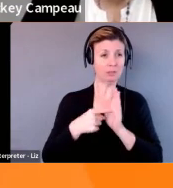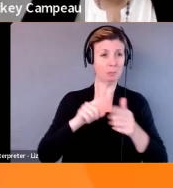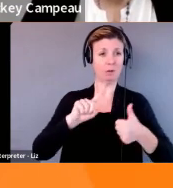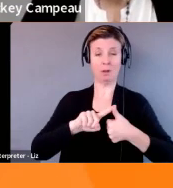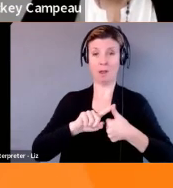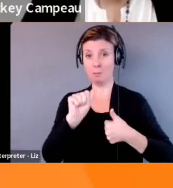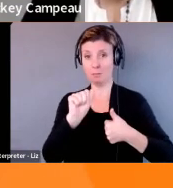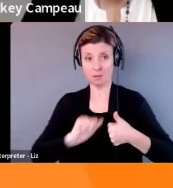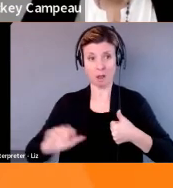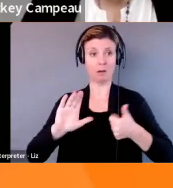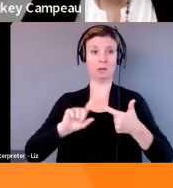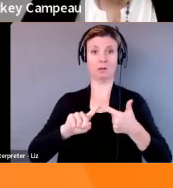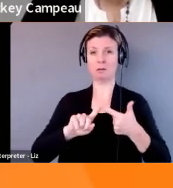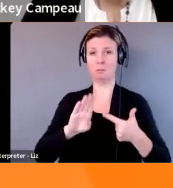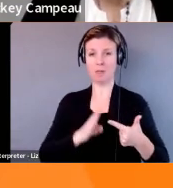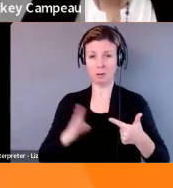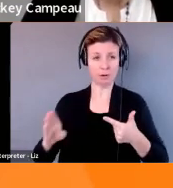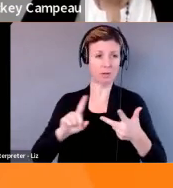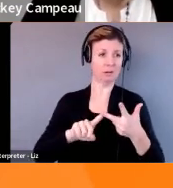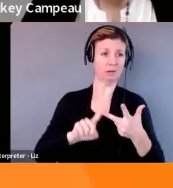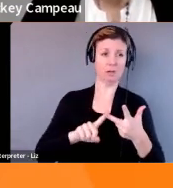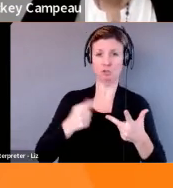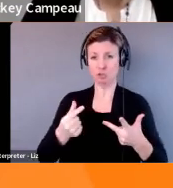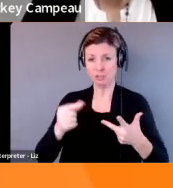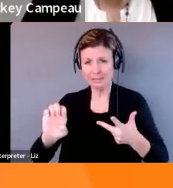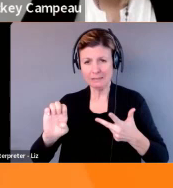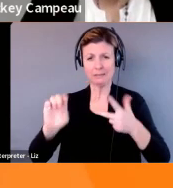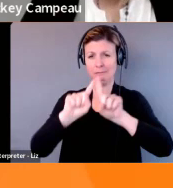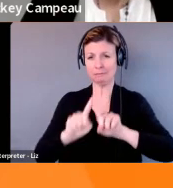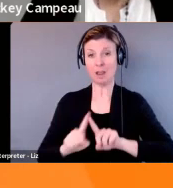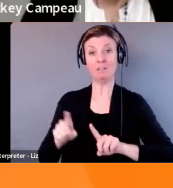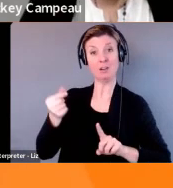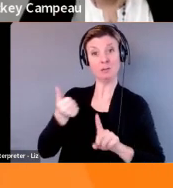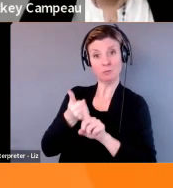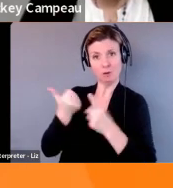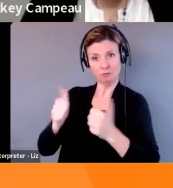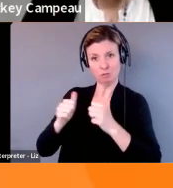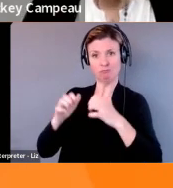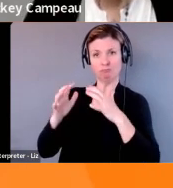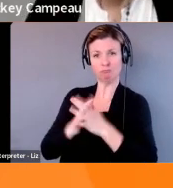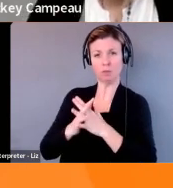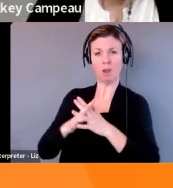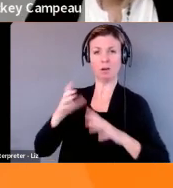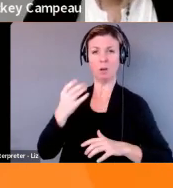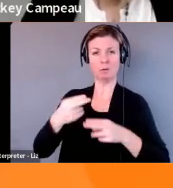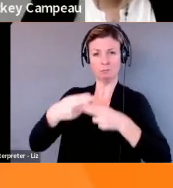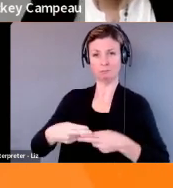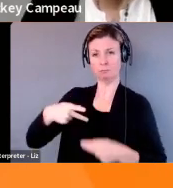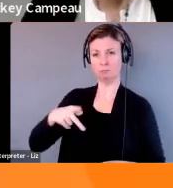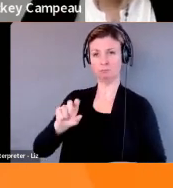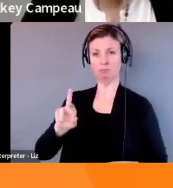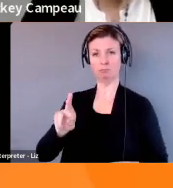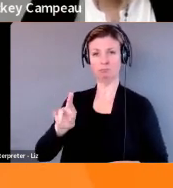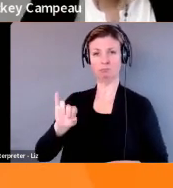senior management roles at both BlackBerry and Amazon, he founded Prismatic Global in 2015, specializing in product